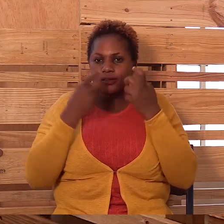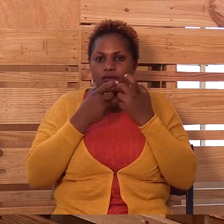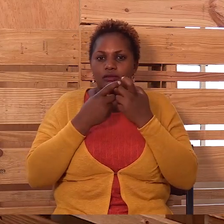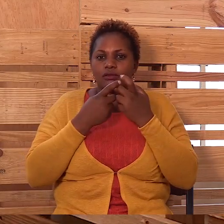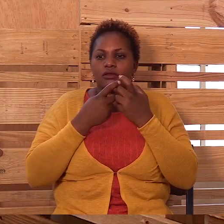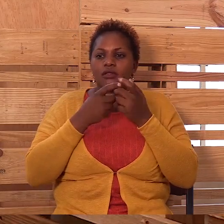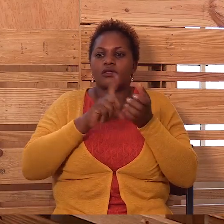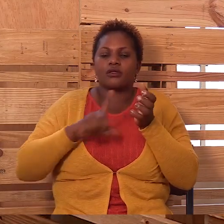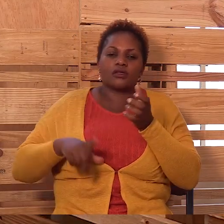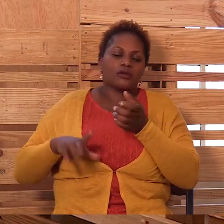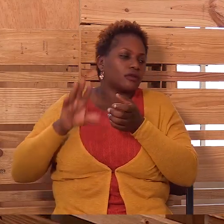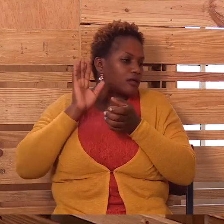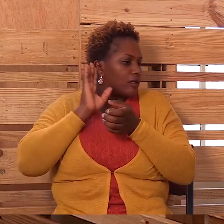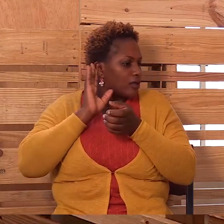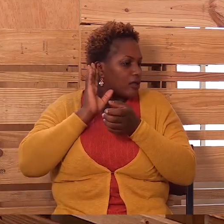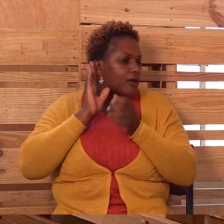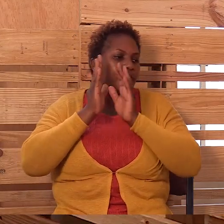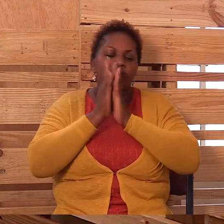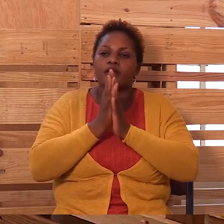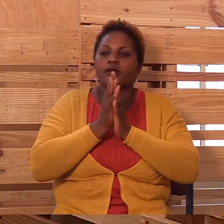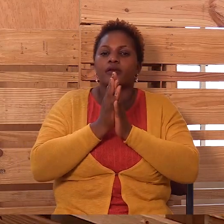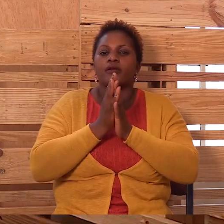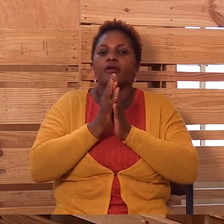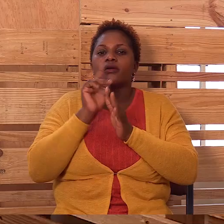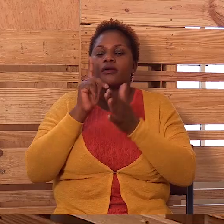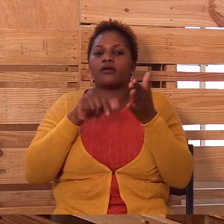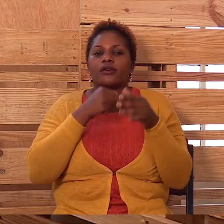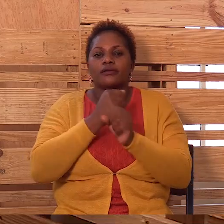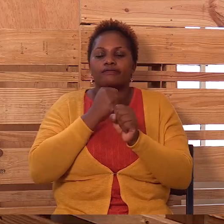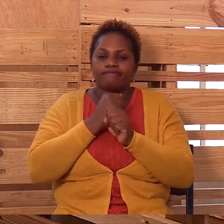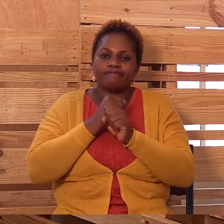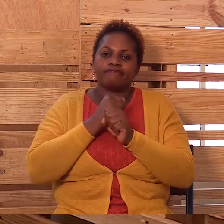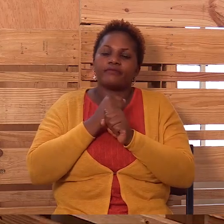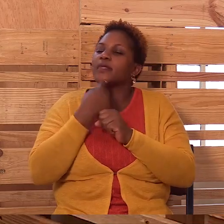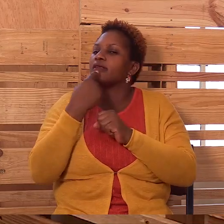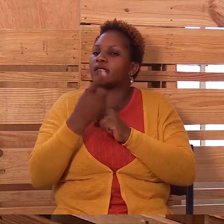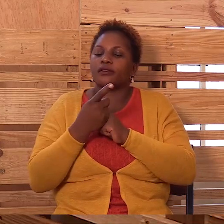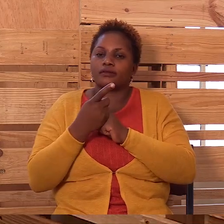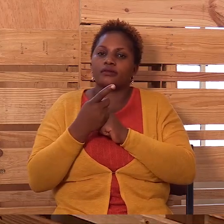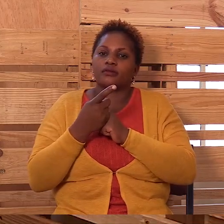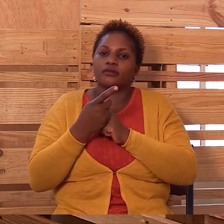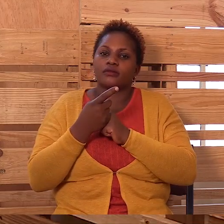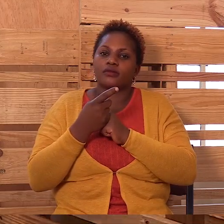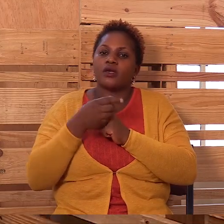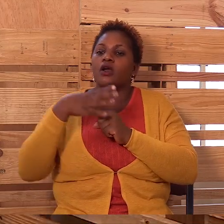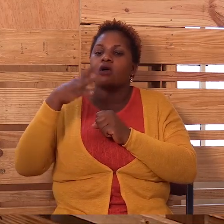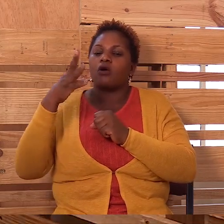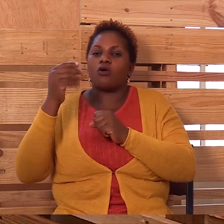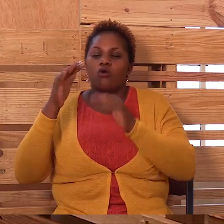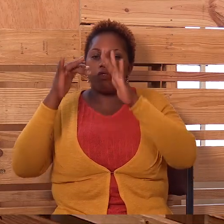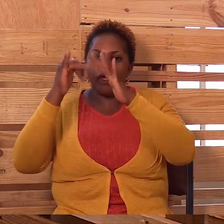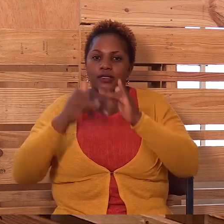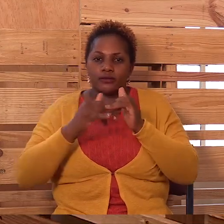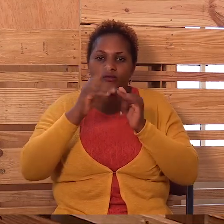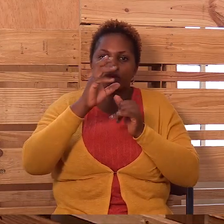people have sinned. And the Lord heard Moses' prayer. And this is what he did. He said, go to